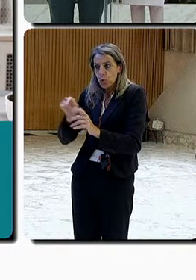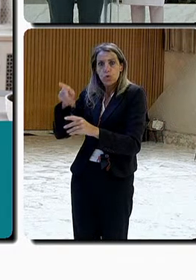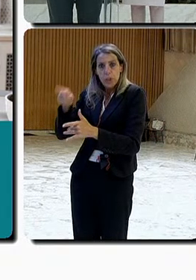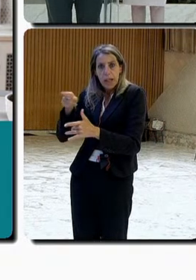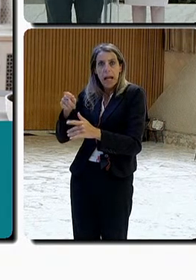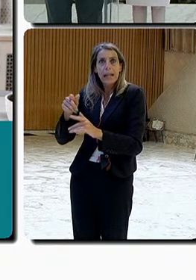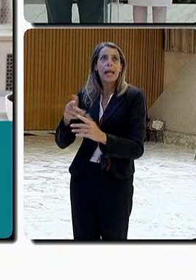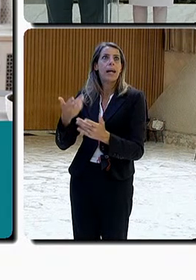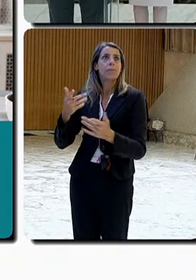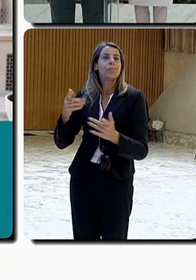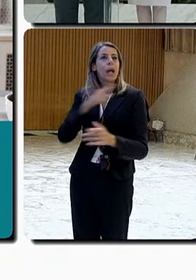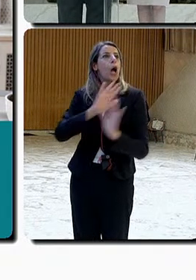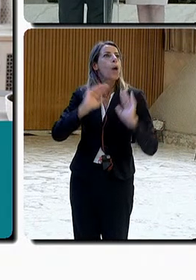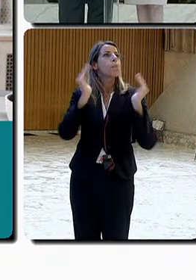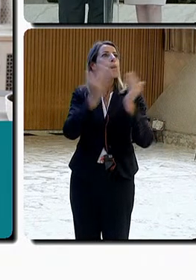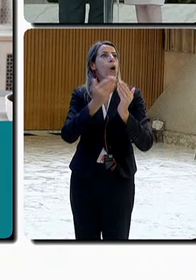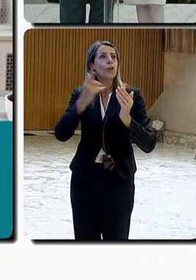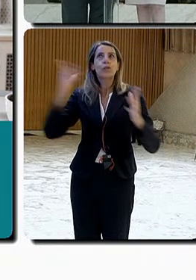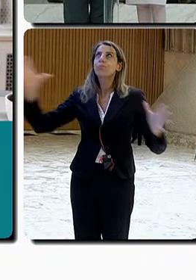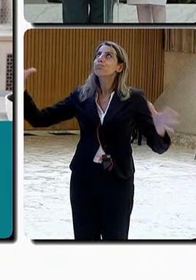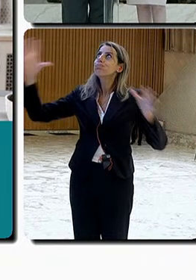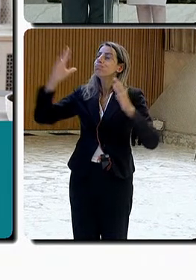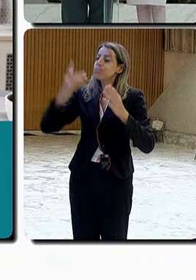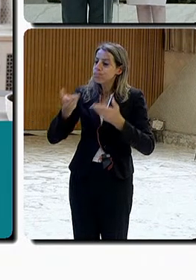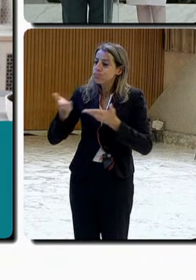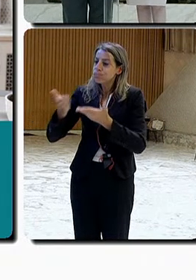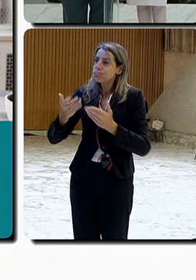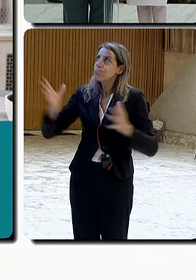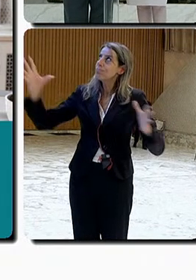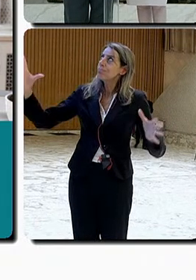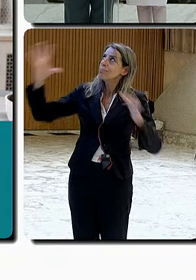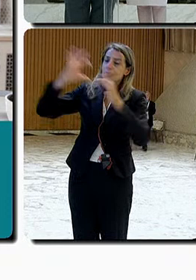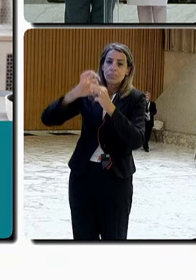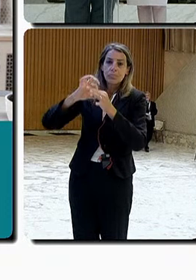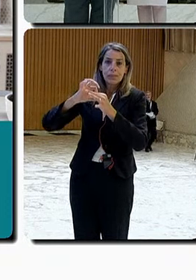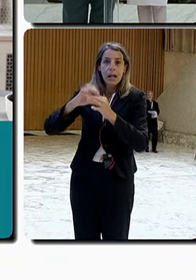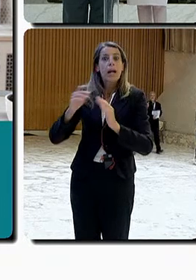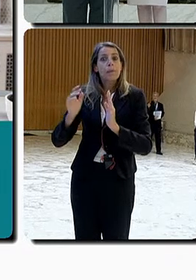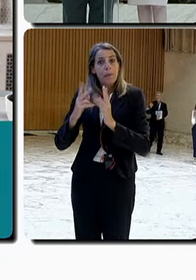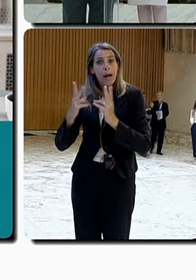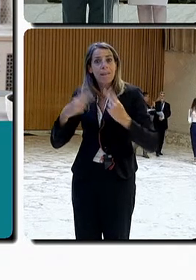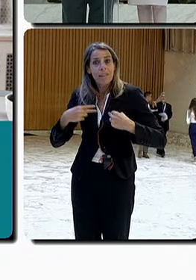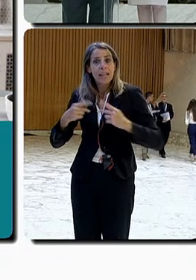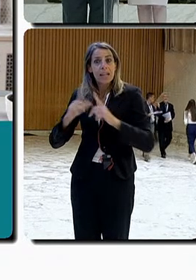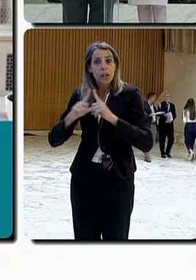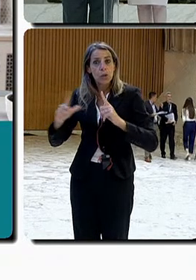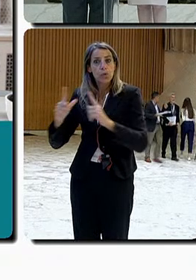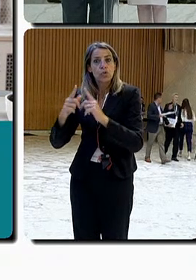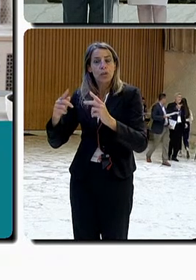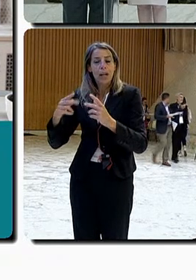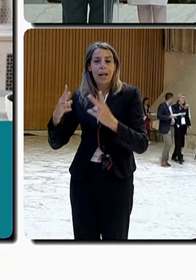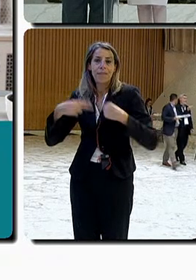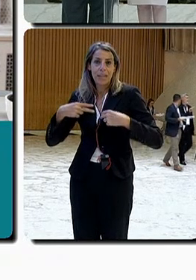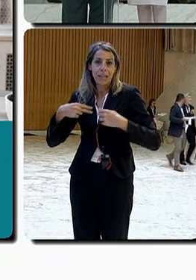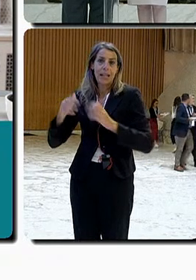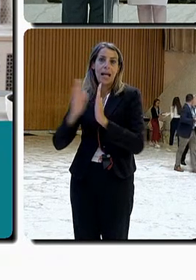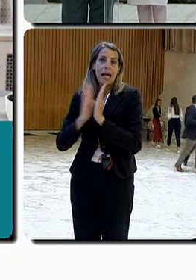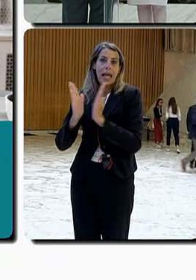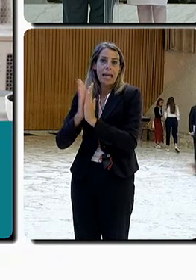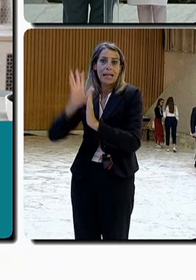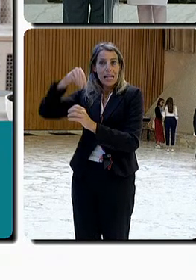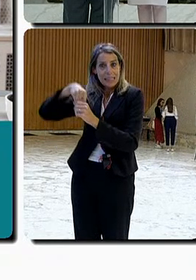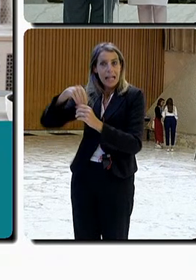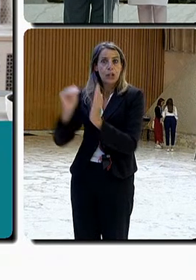world to Christ? We suggest that the liturgy of domestic church life both enables the domestic church to function fully as